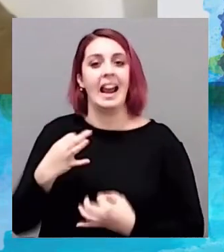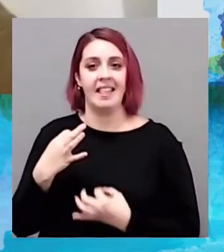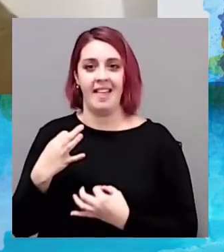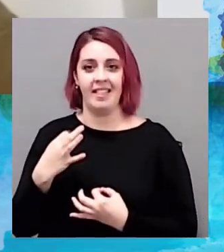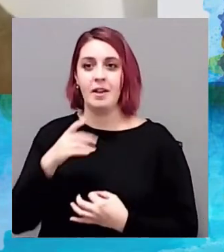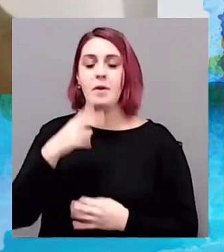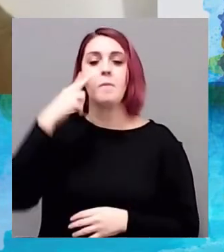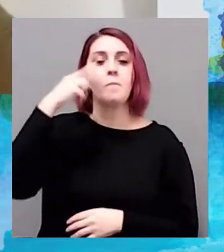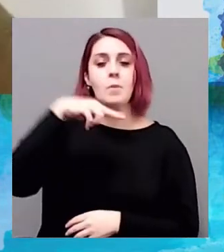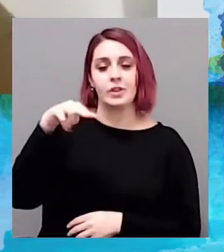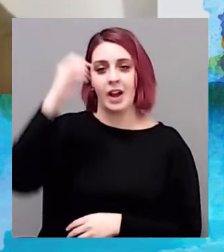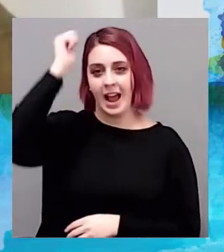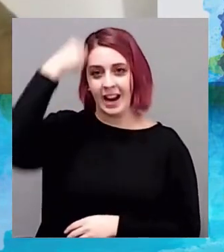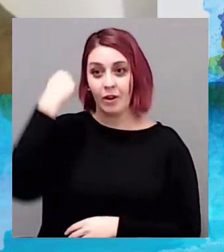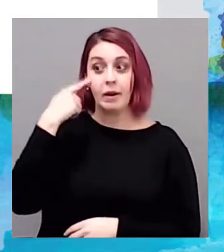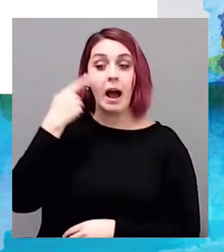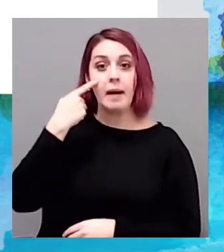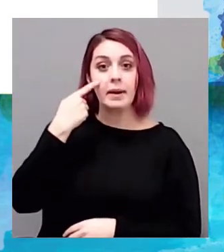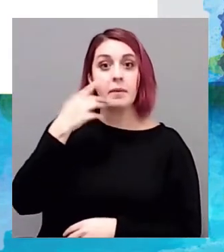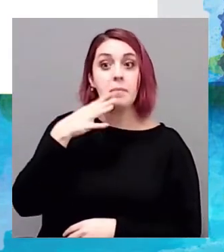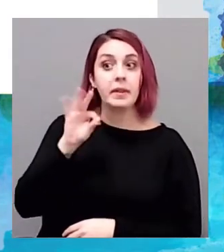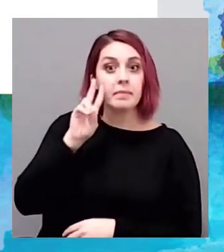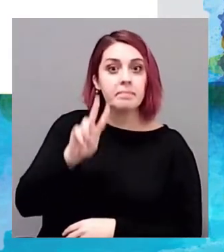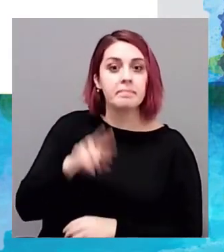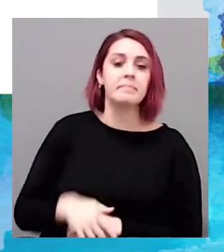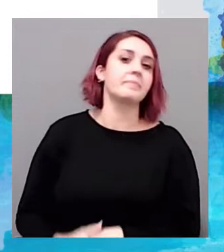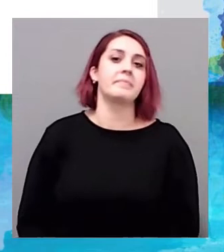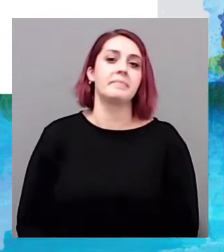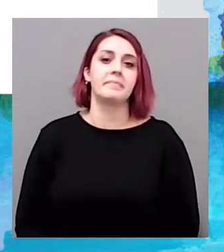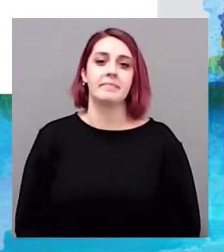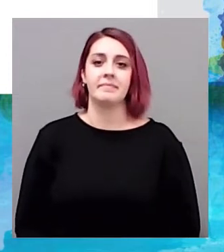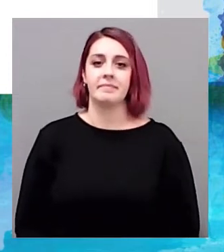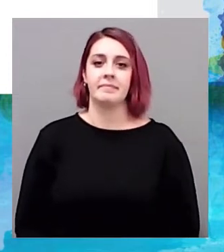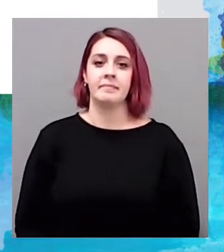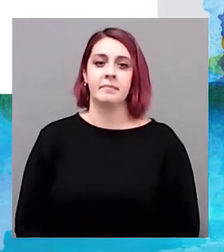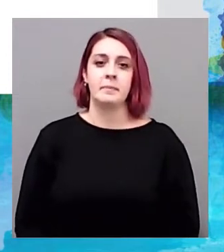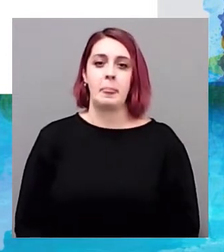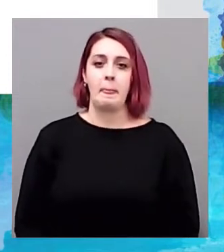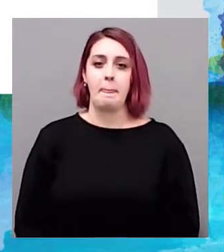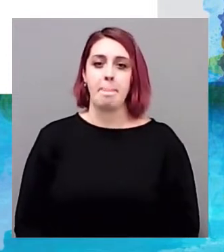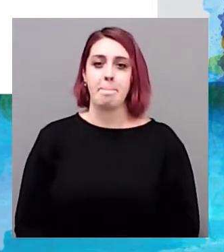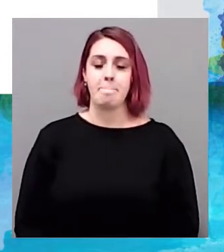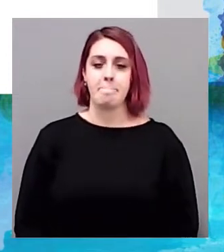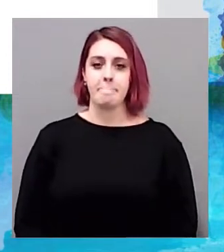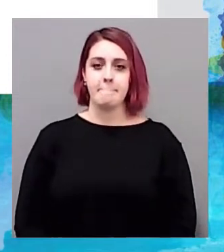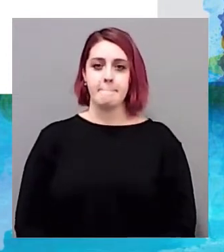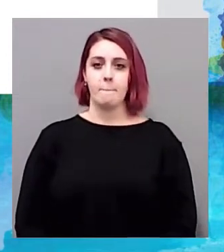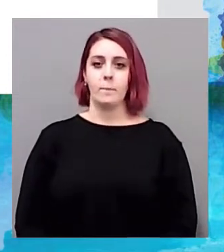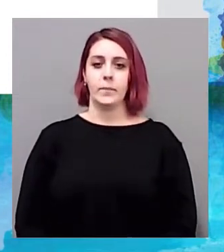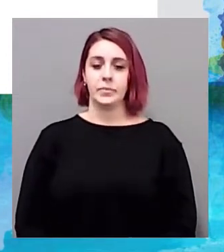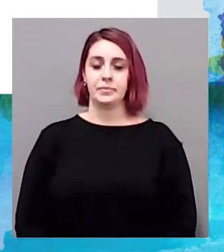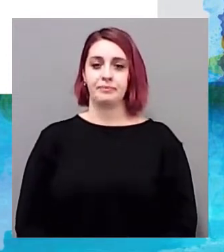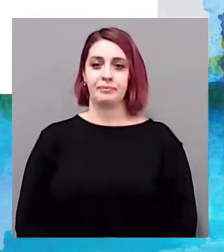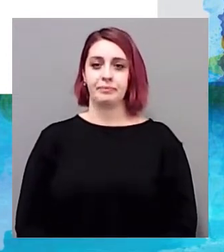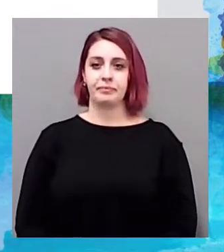this visit is done in the Archaeological Museum. So we're going to look at the video now. This is in the National Archaeological Museum, a guided